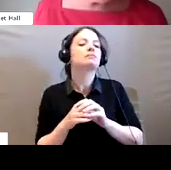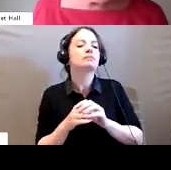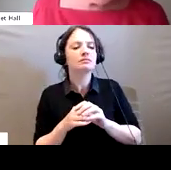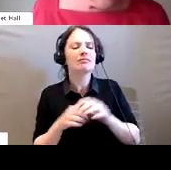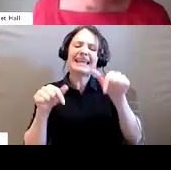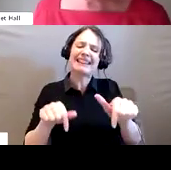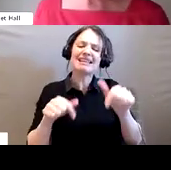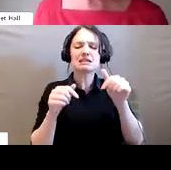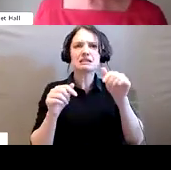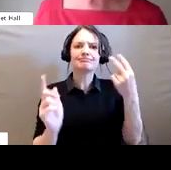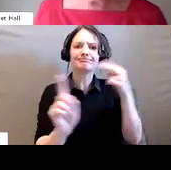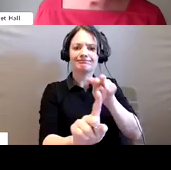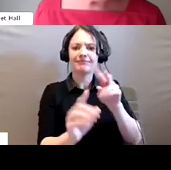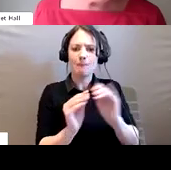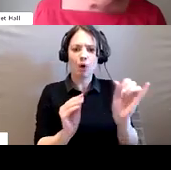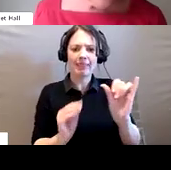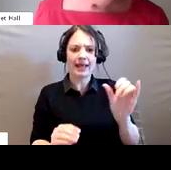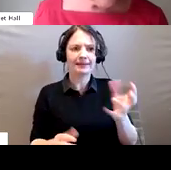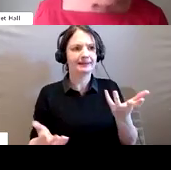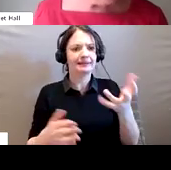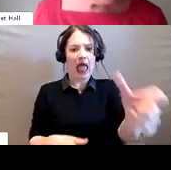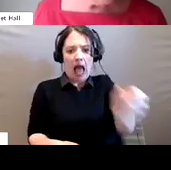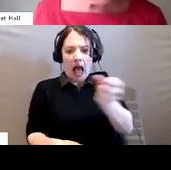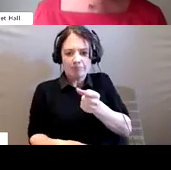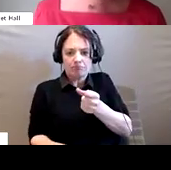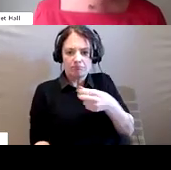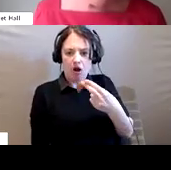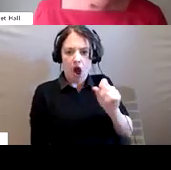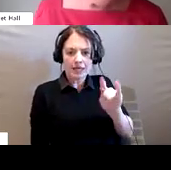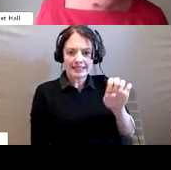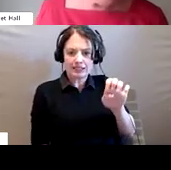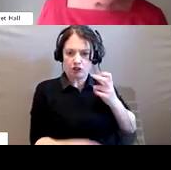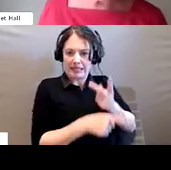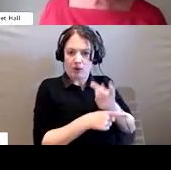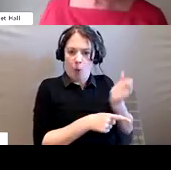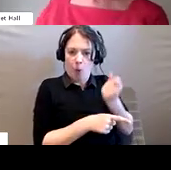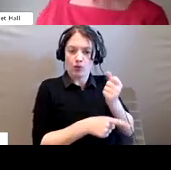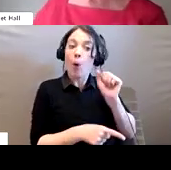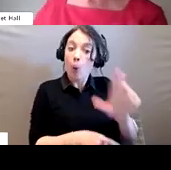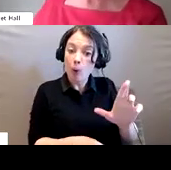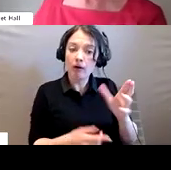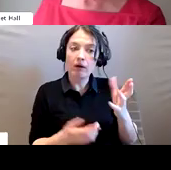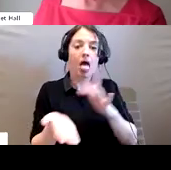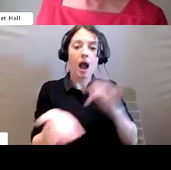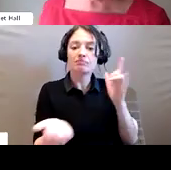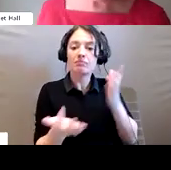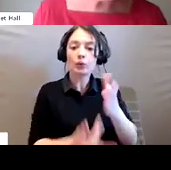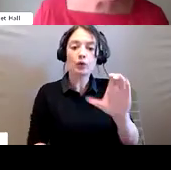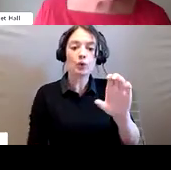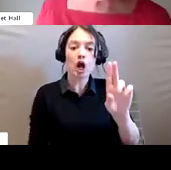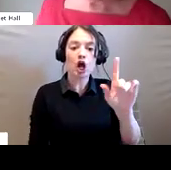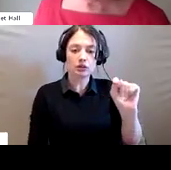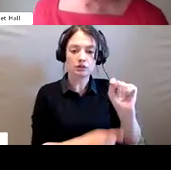like hostage taking or cult exploitation than a crime of passion,